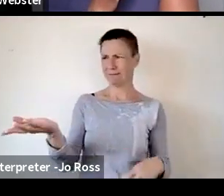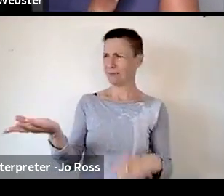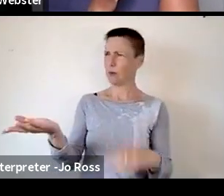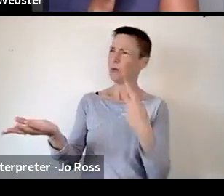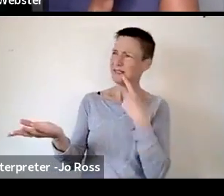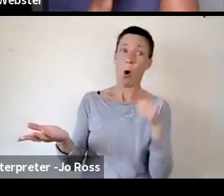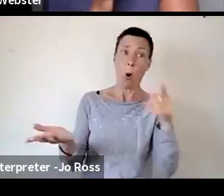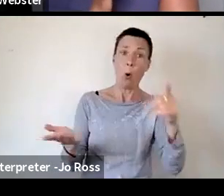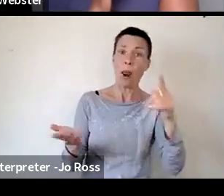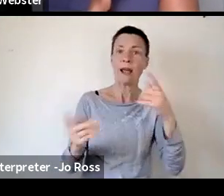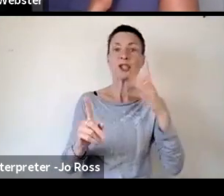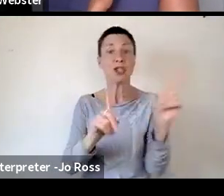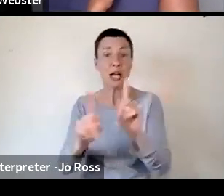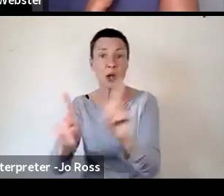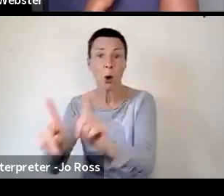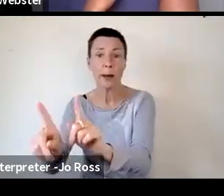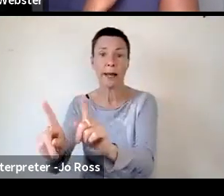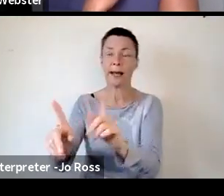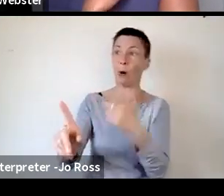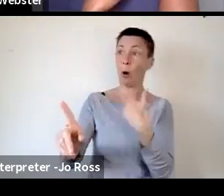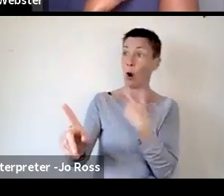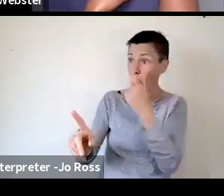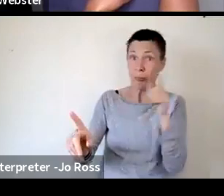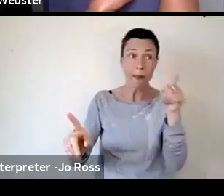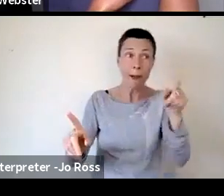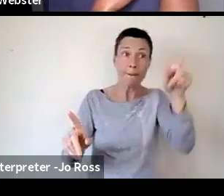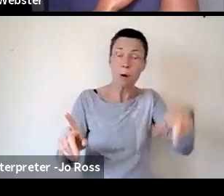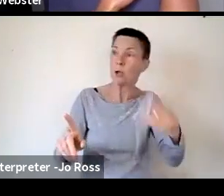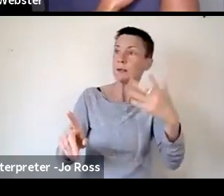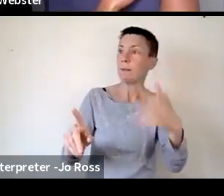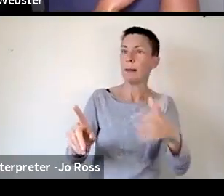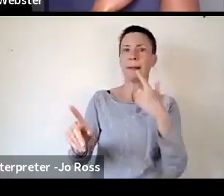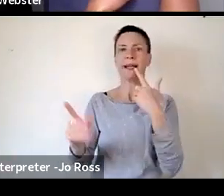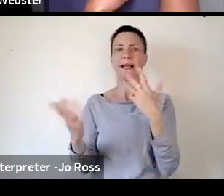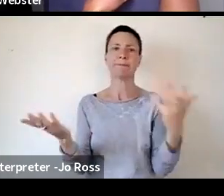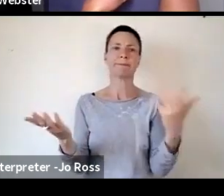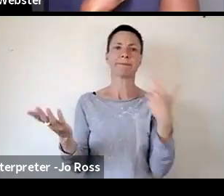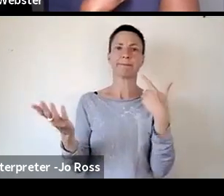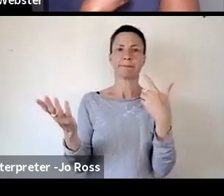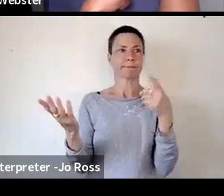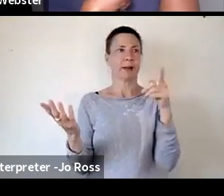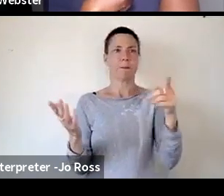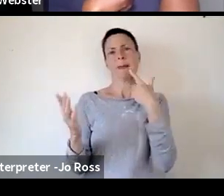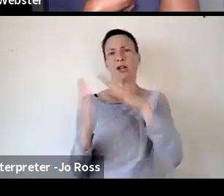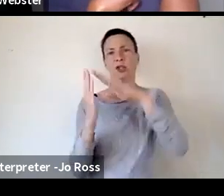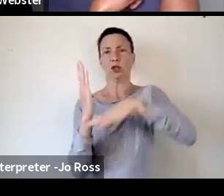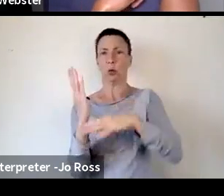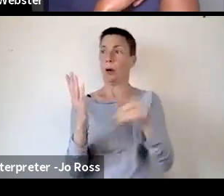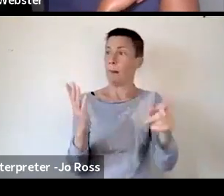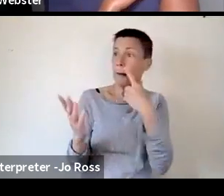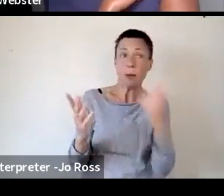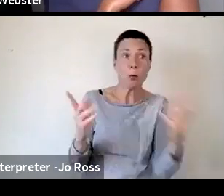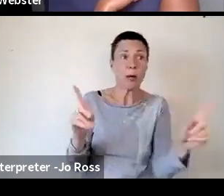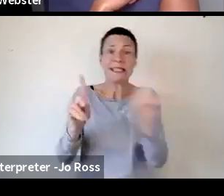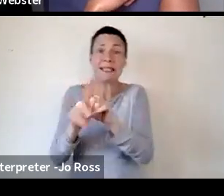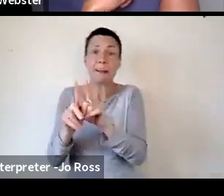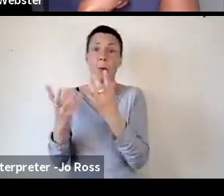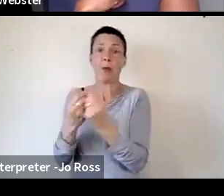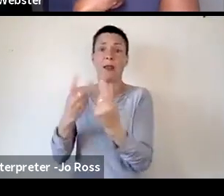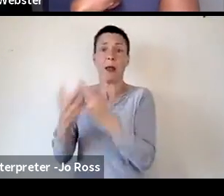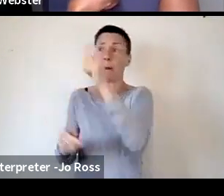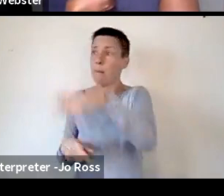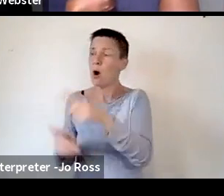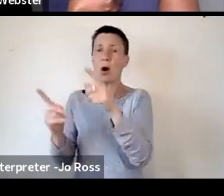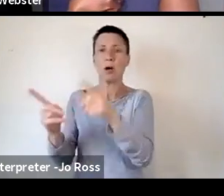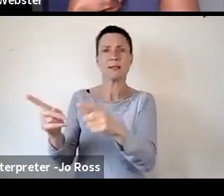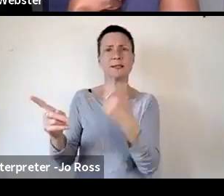suggest things like shadowing, or could they perhaps they're a bit too junior, but otherwise they're brilliant. So is there someone else you could team them up with, etc. So it's almost